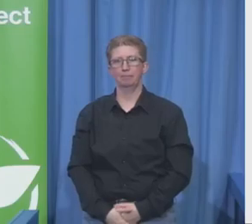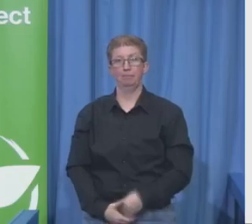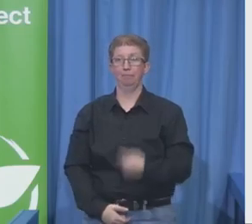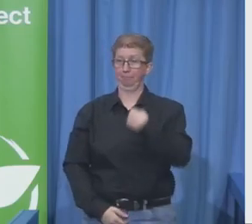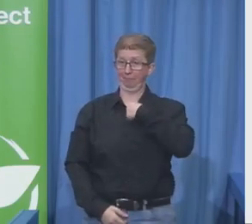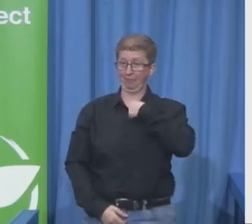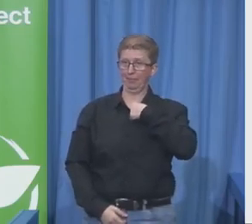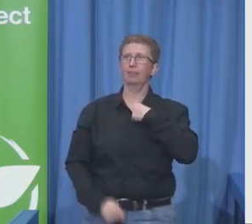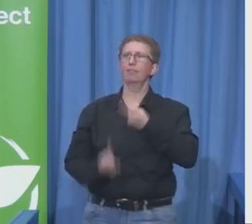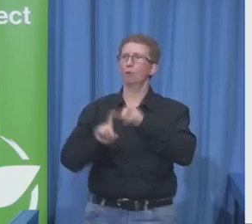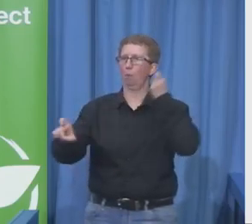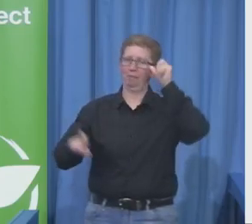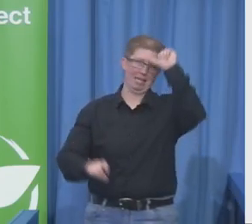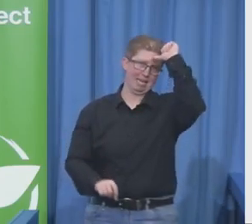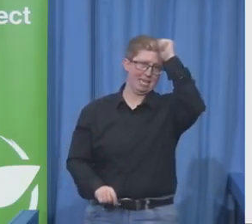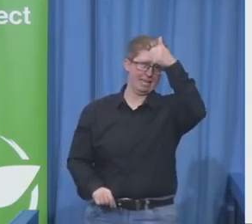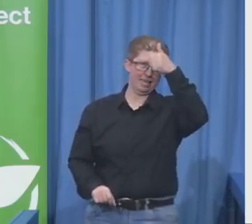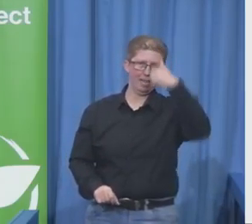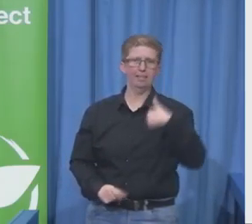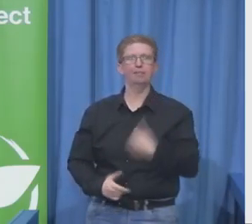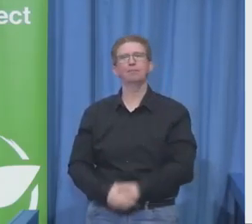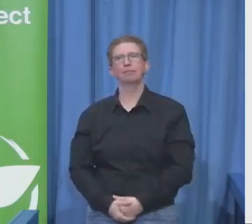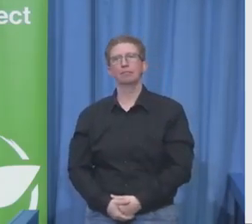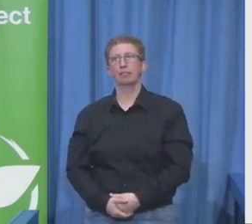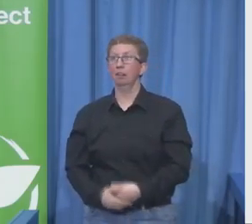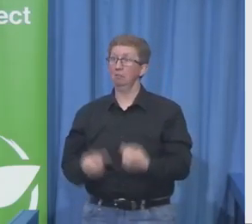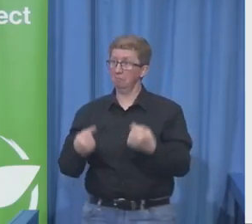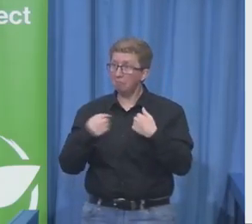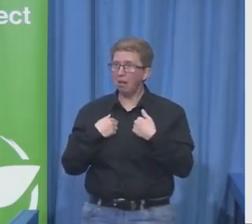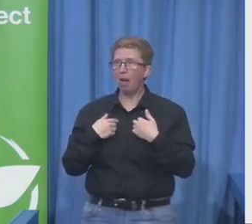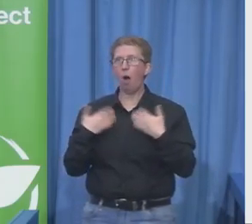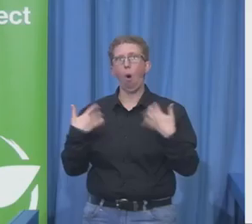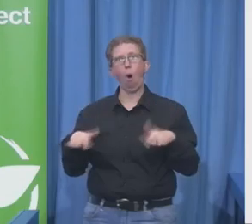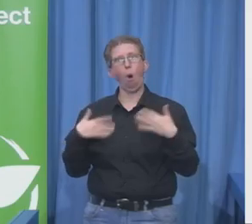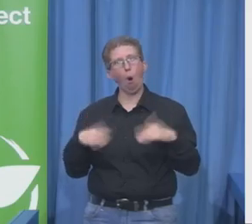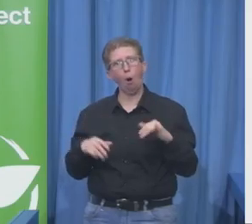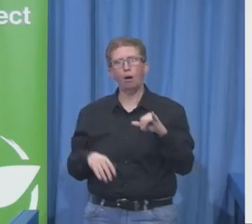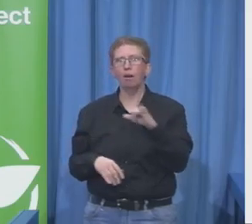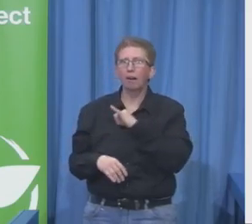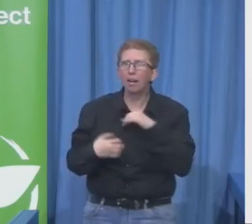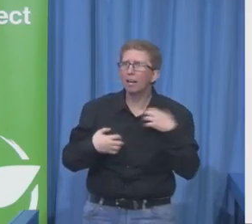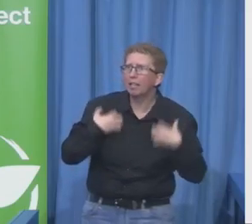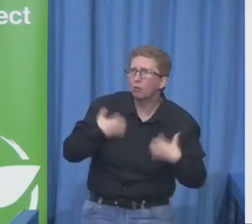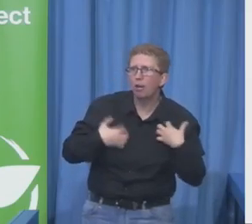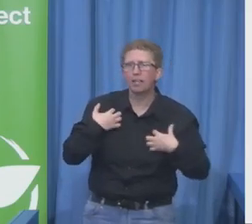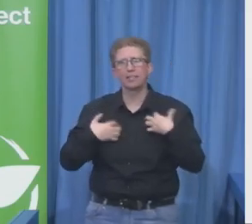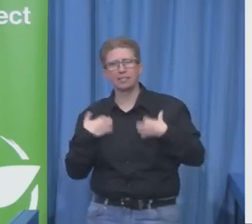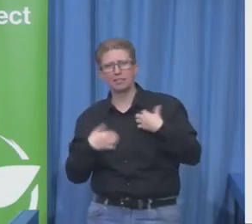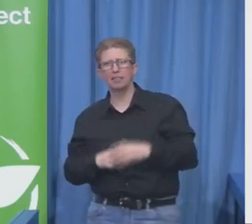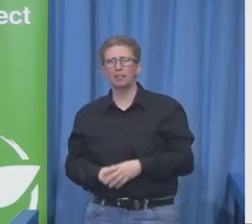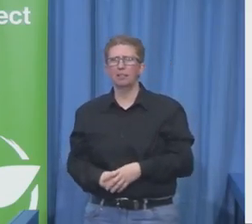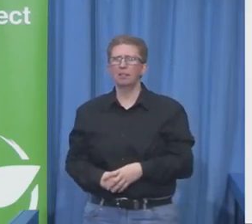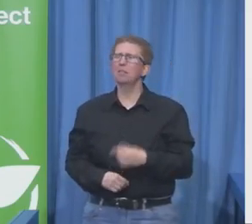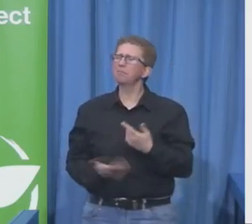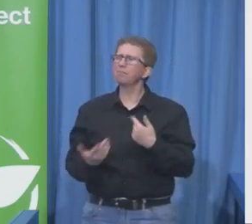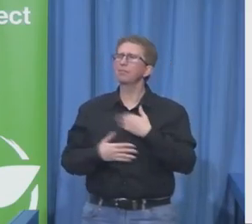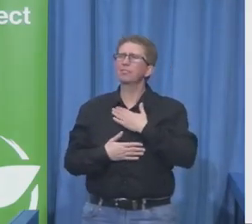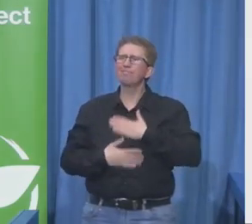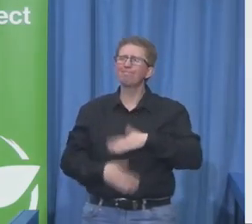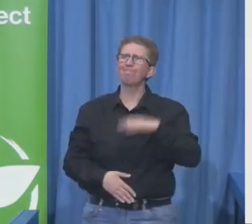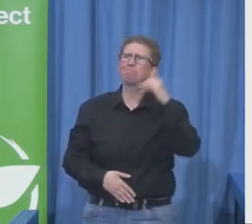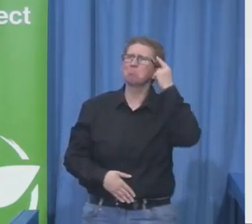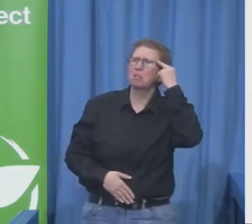It was really very informative, but what I want to know is that whether, because I work for persons